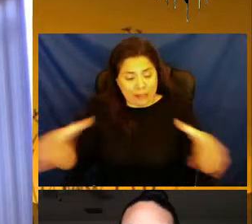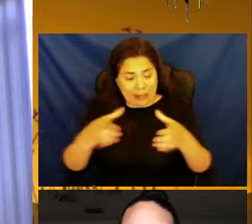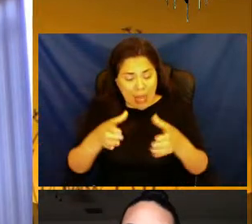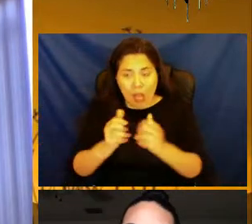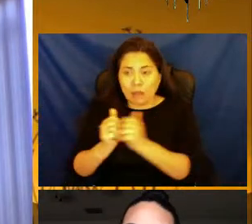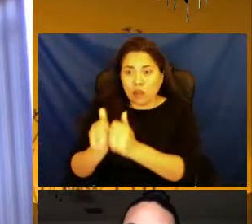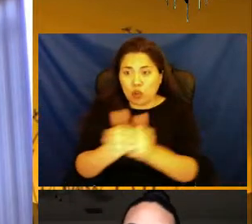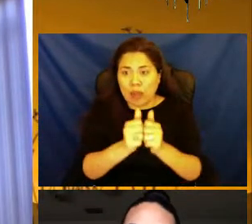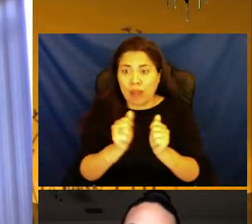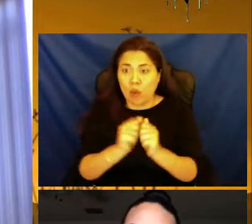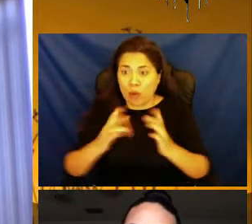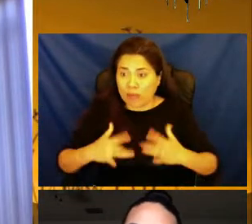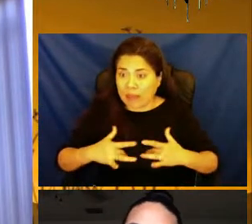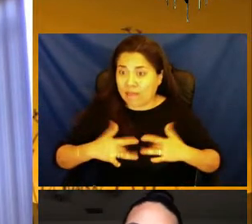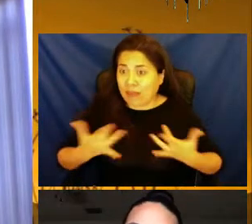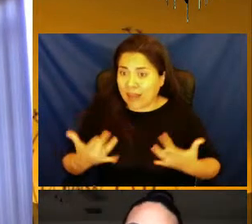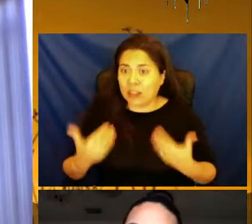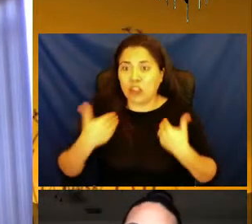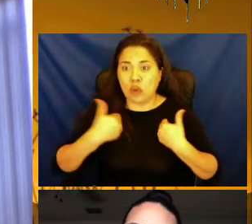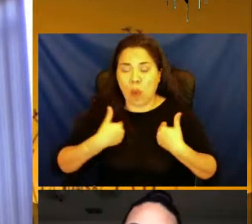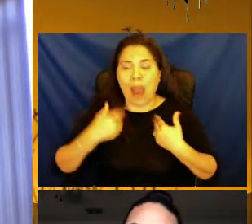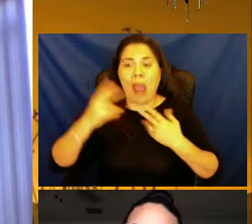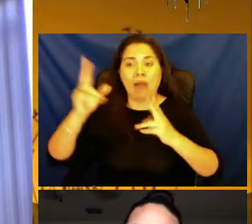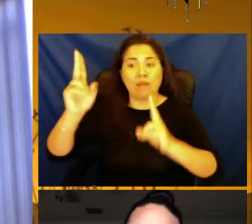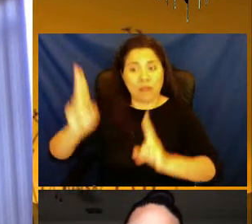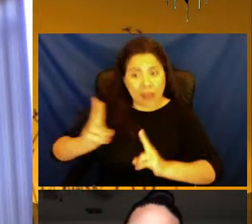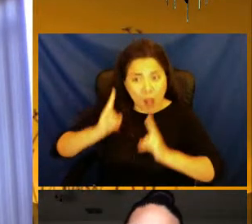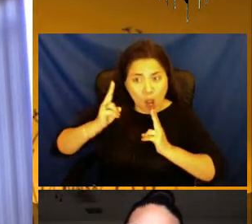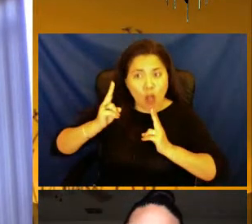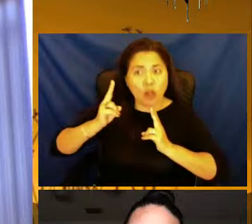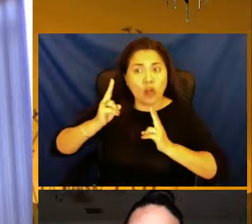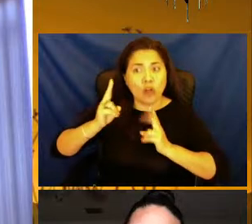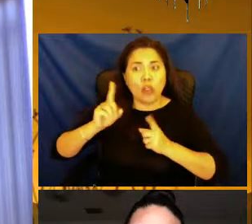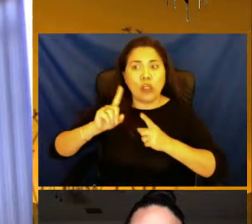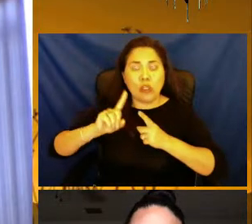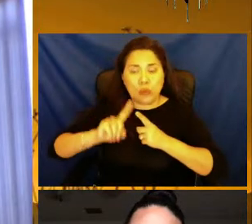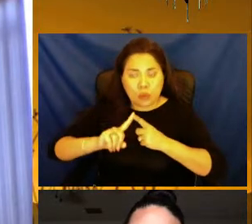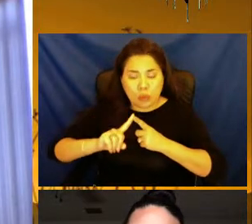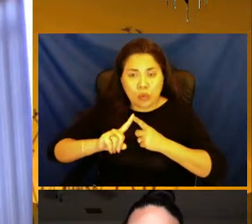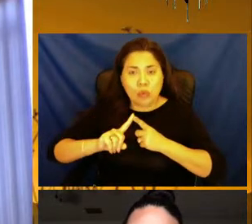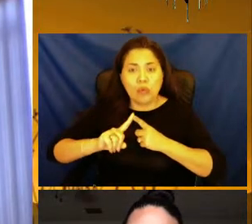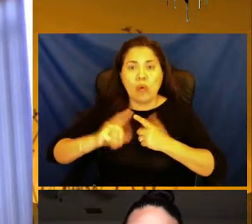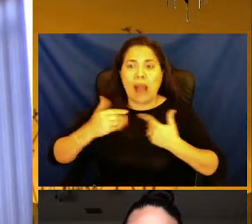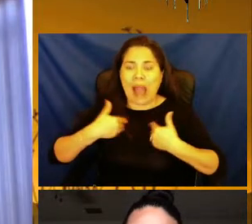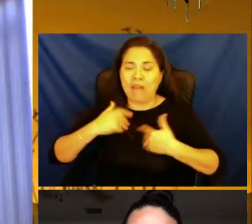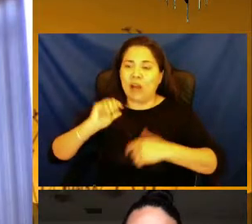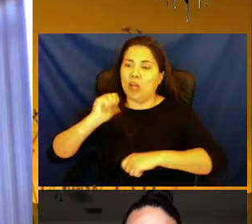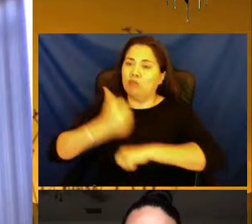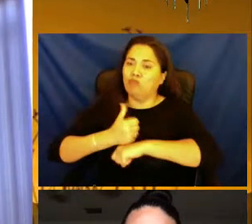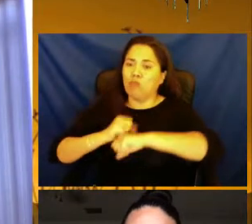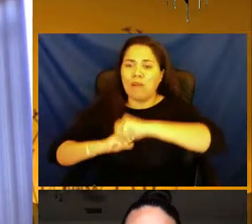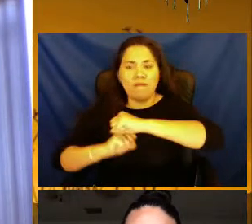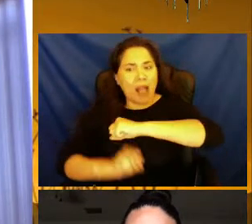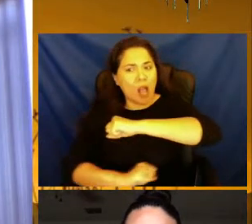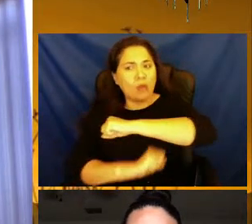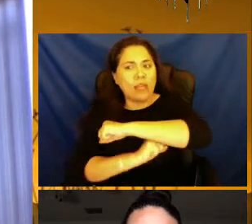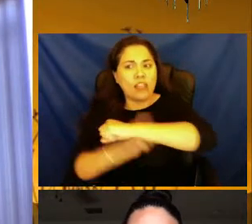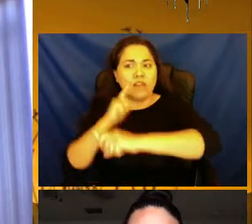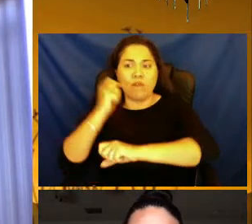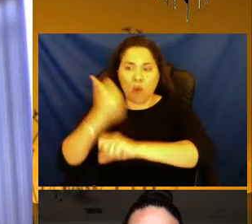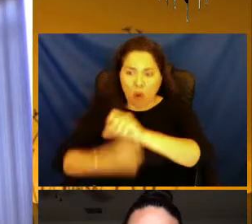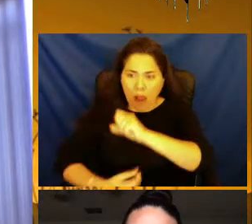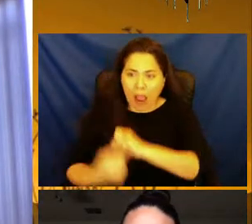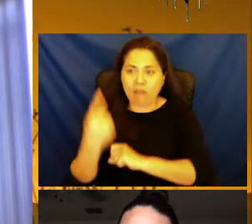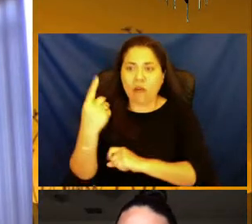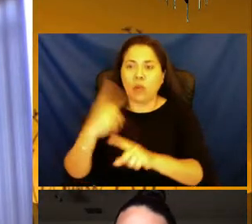events, have the honor to lay a foundation for everyone to honor